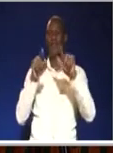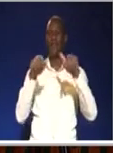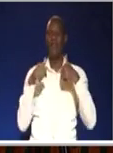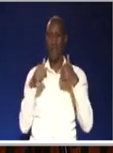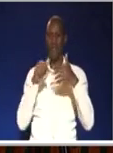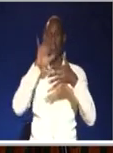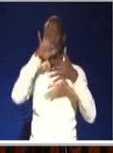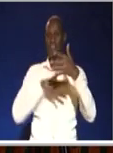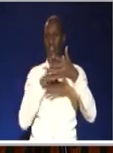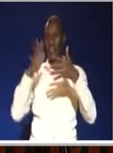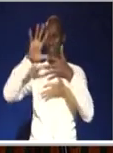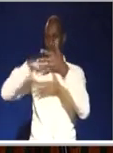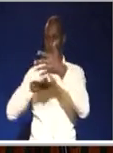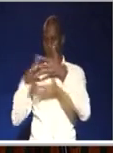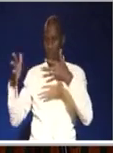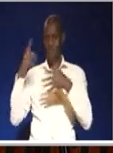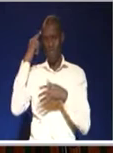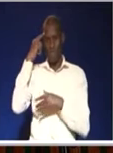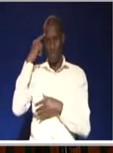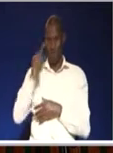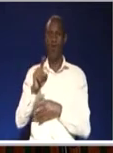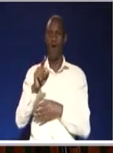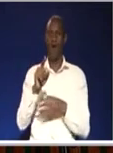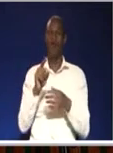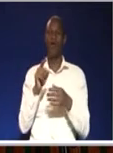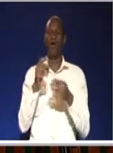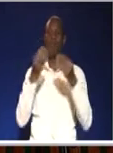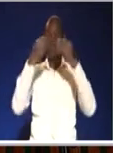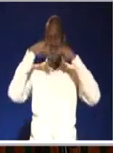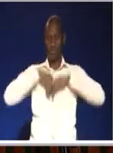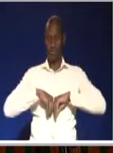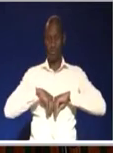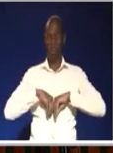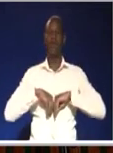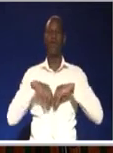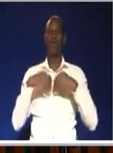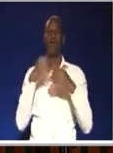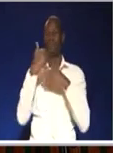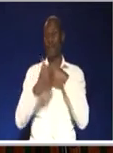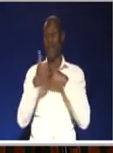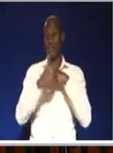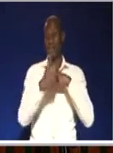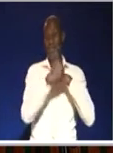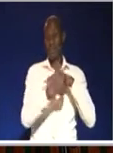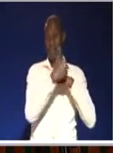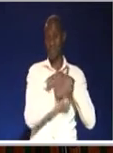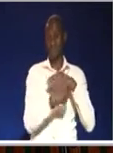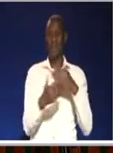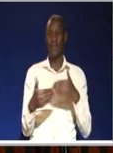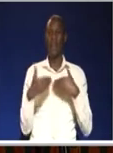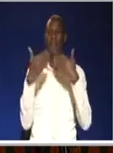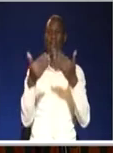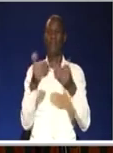schedule for the consumption of bread in a given